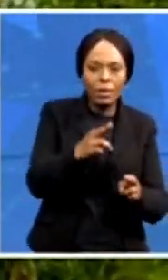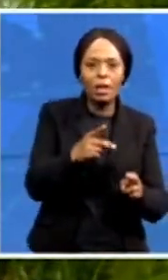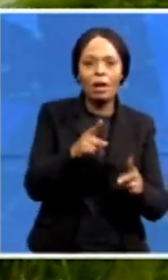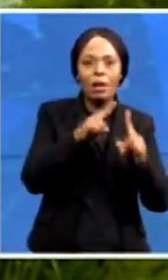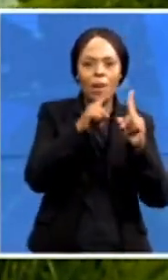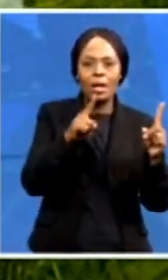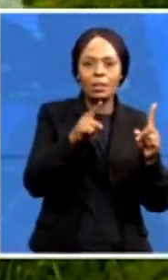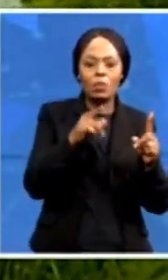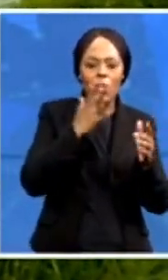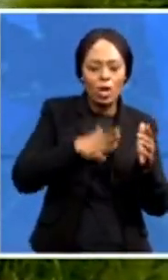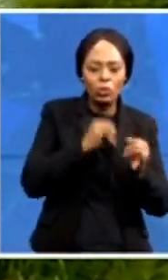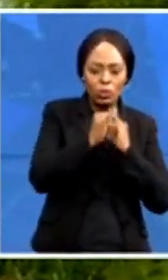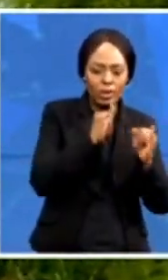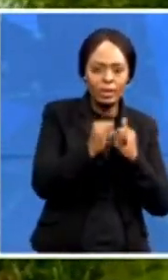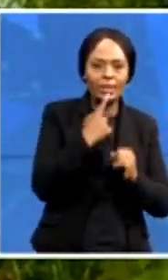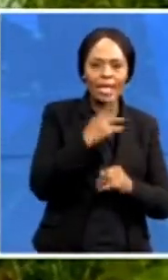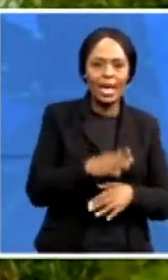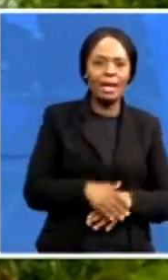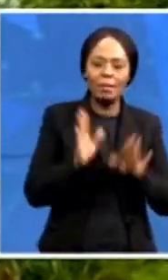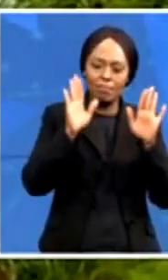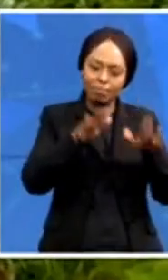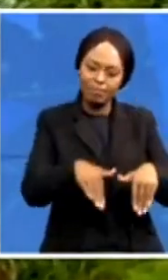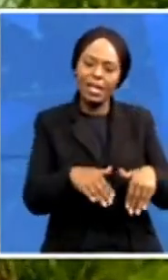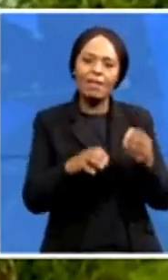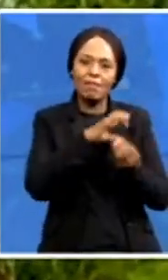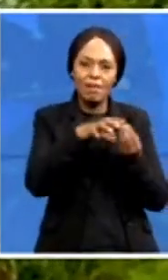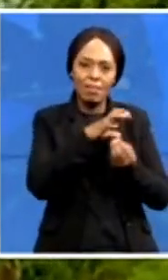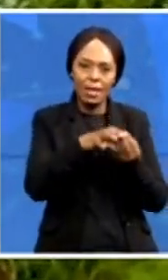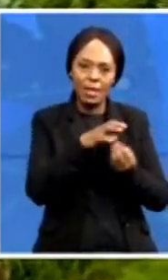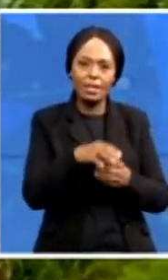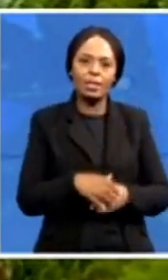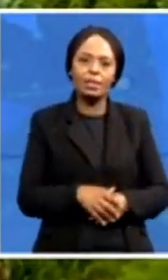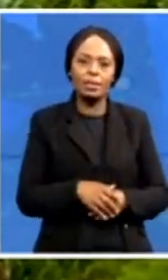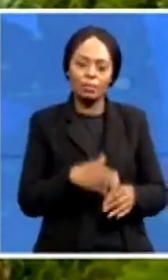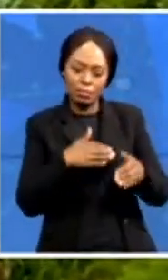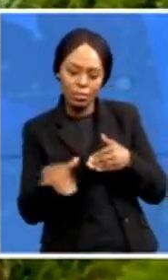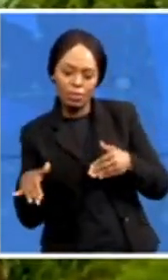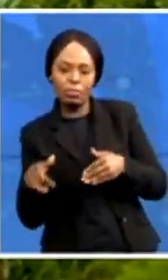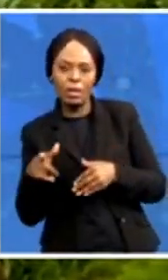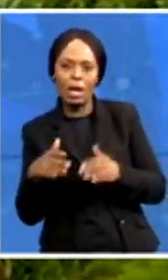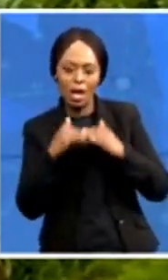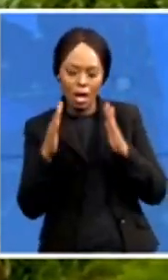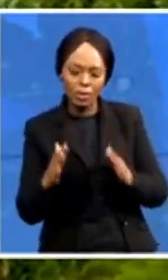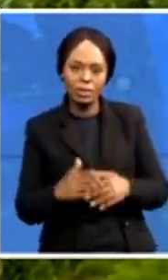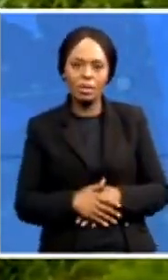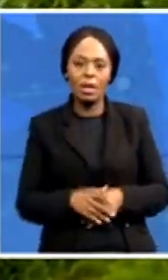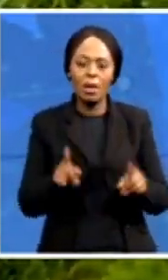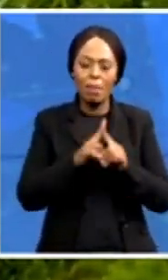leave the family, Blaine, and come to by the roadside and speak to you. What we found out from the people who were speaking to